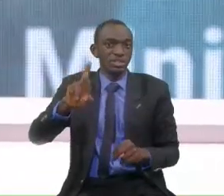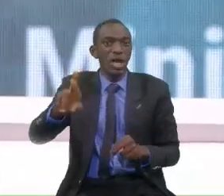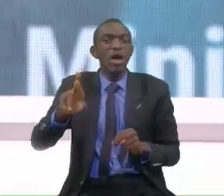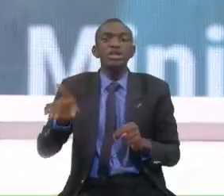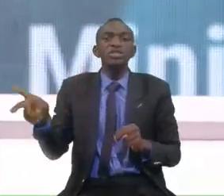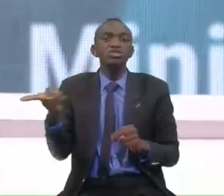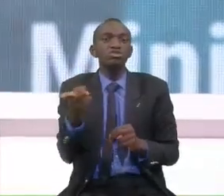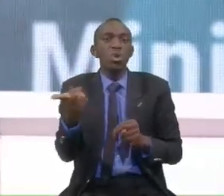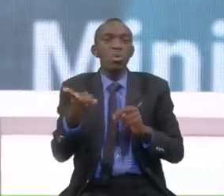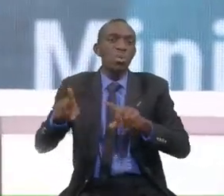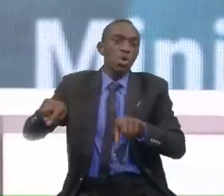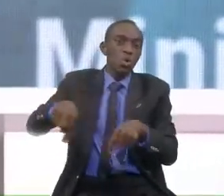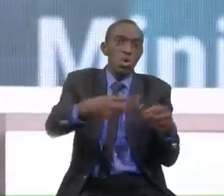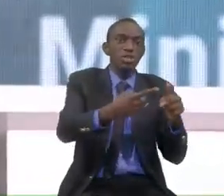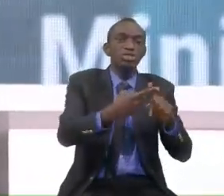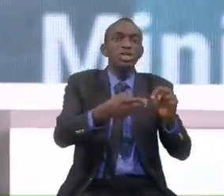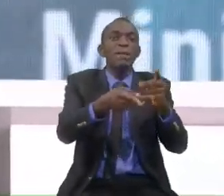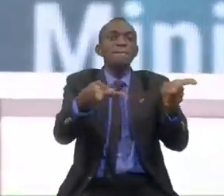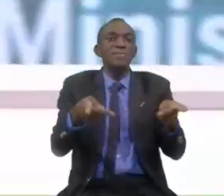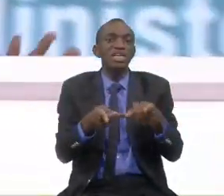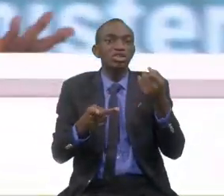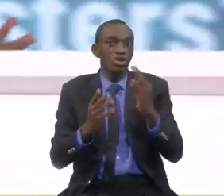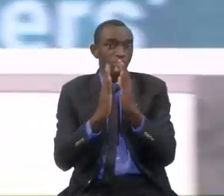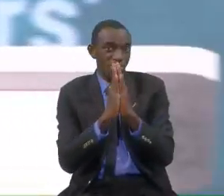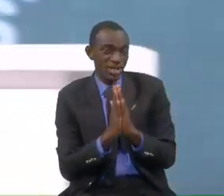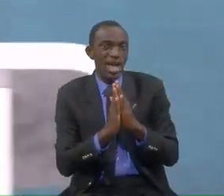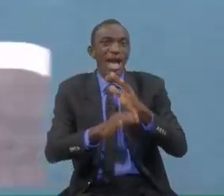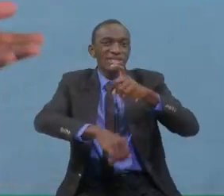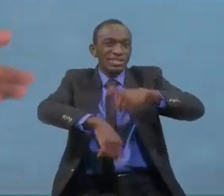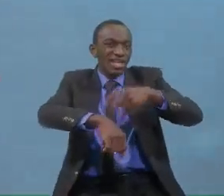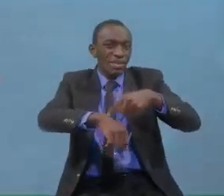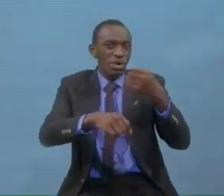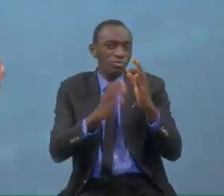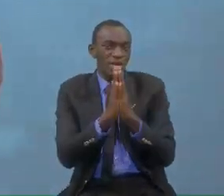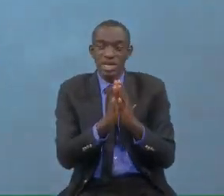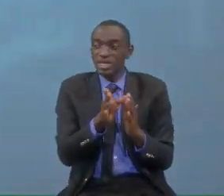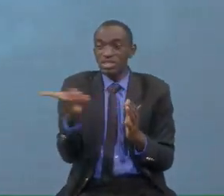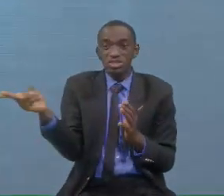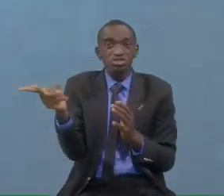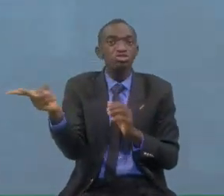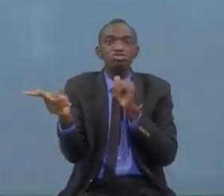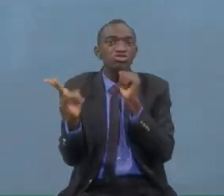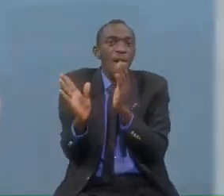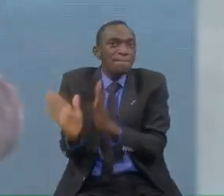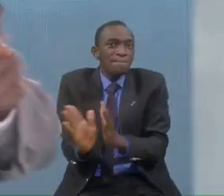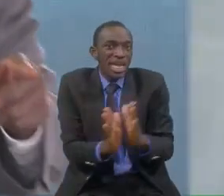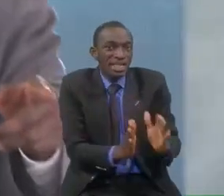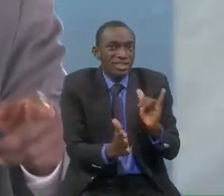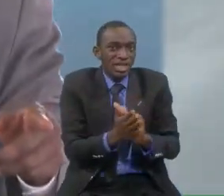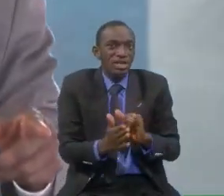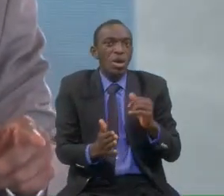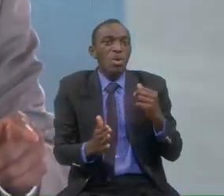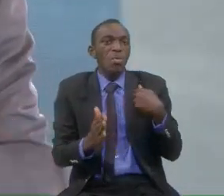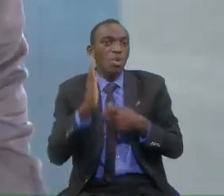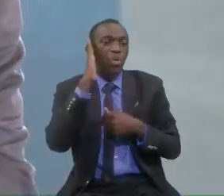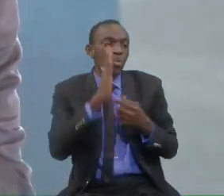the temple, at the hour of prayer. They didn't plan that they were going to tell that man